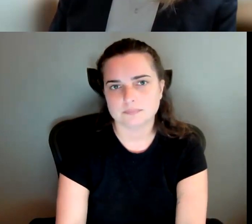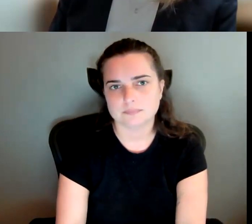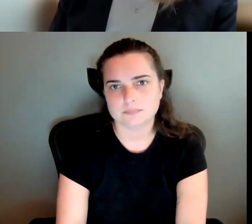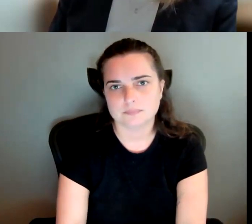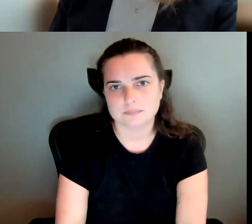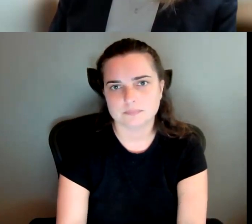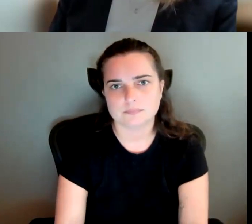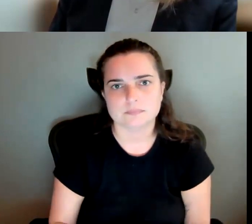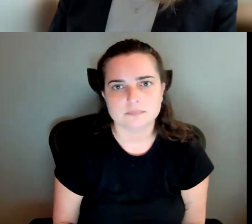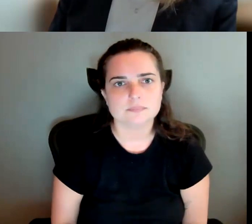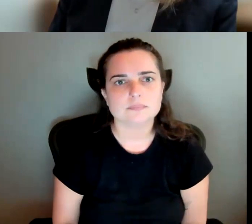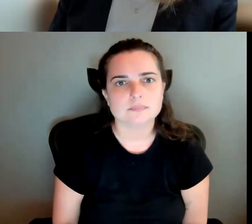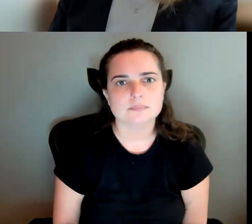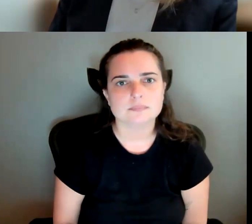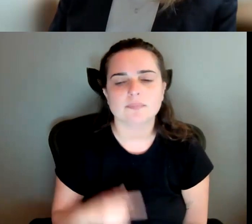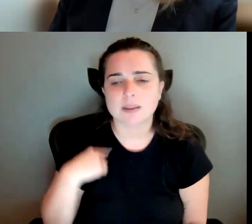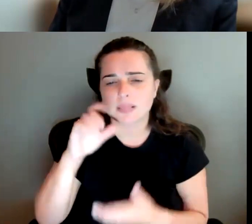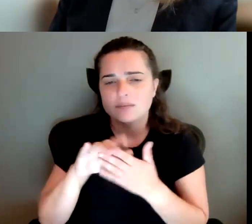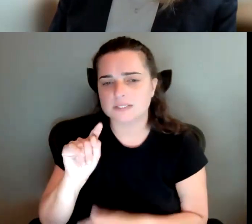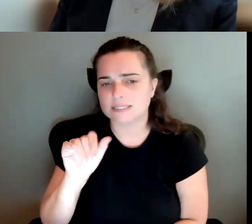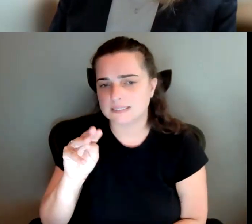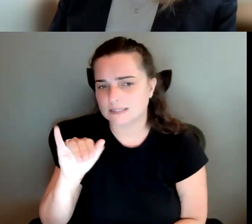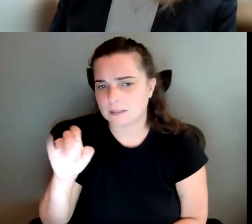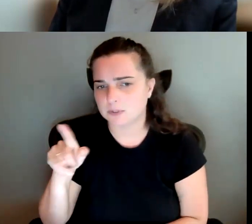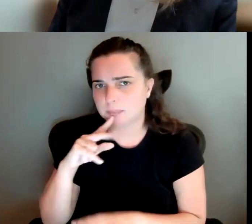work because